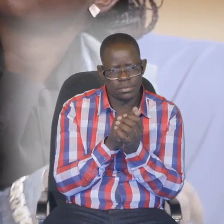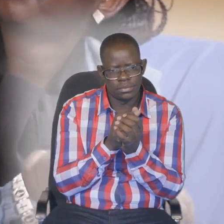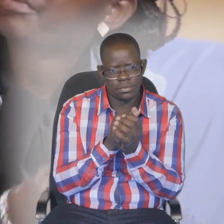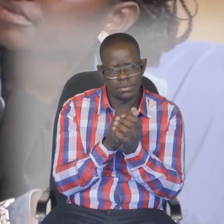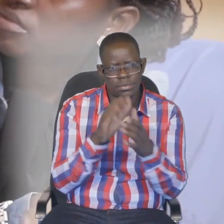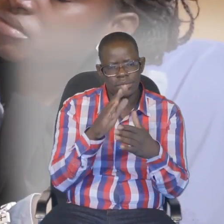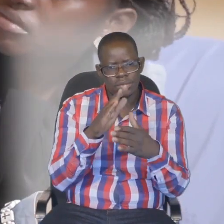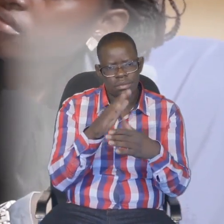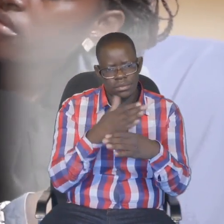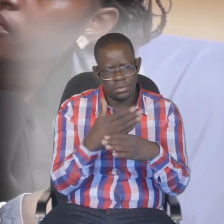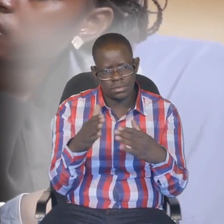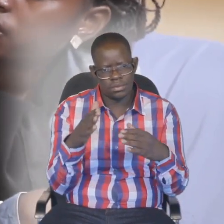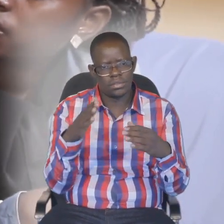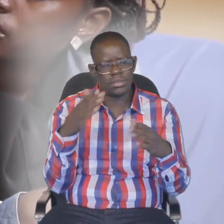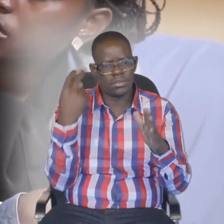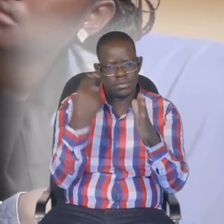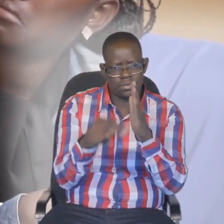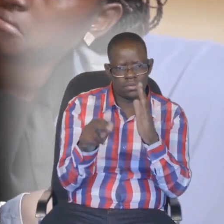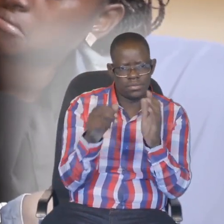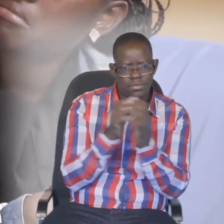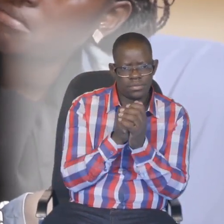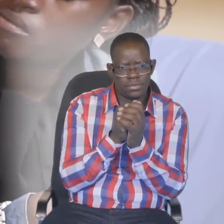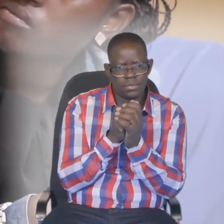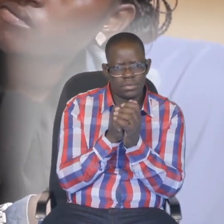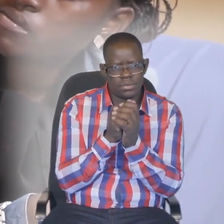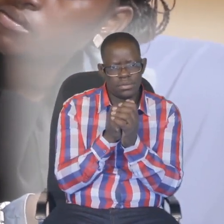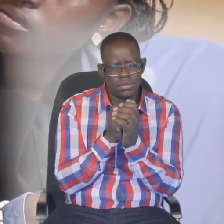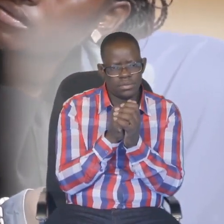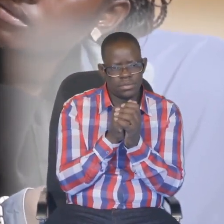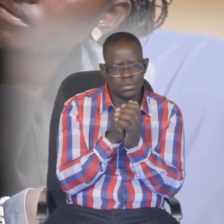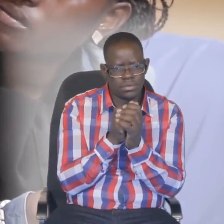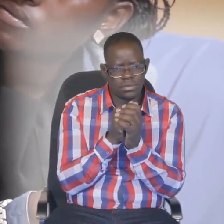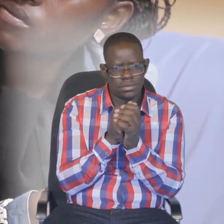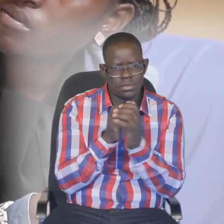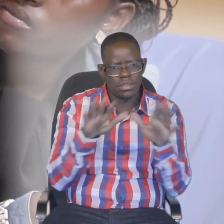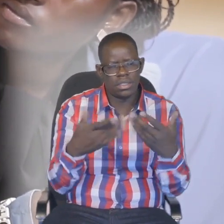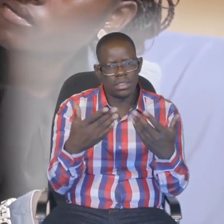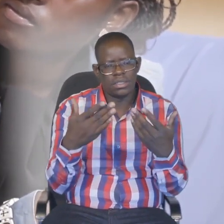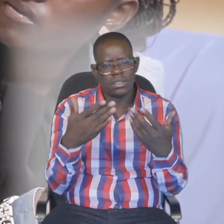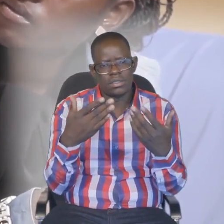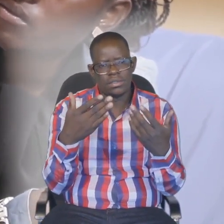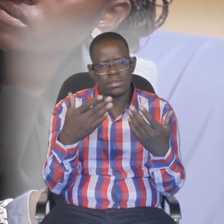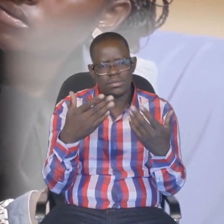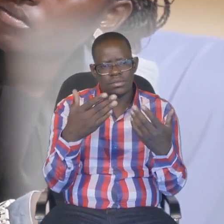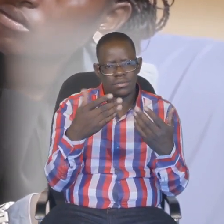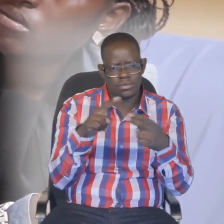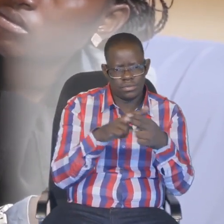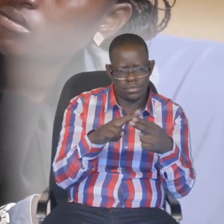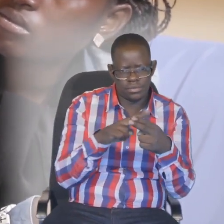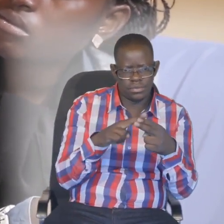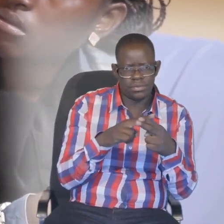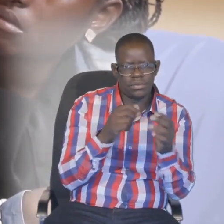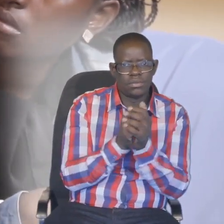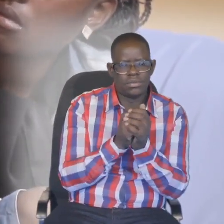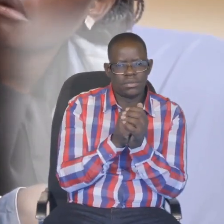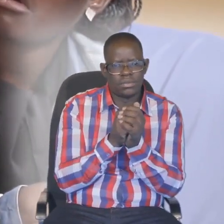is because there are rules and regulations in accounting that guides us on how to record transactions using the double